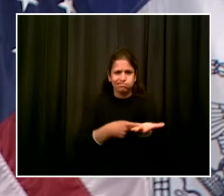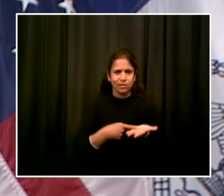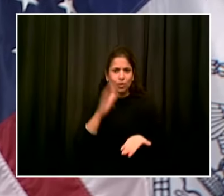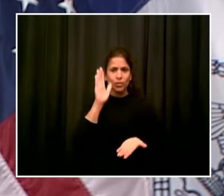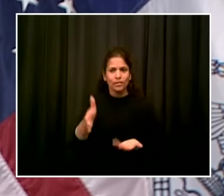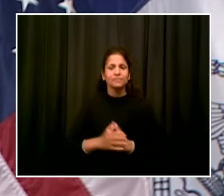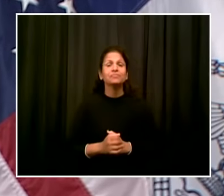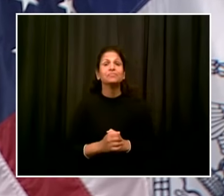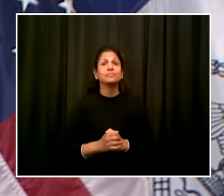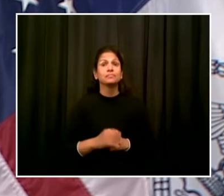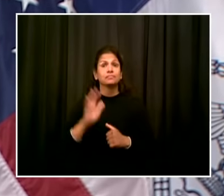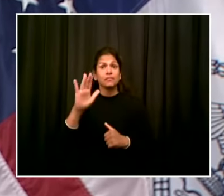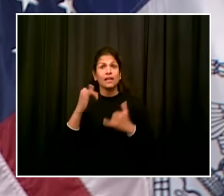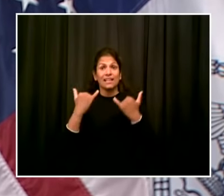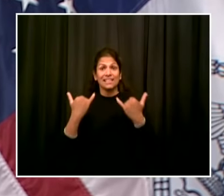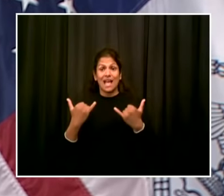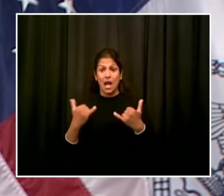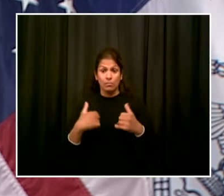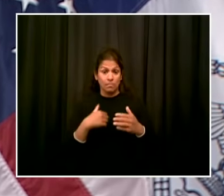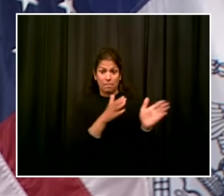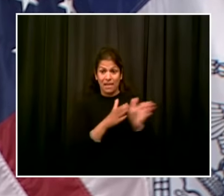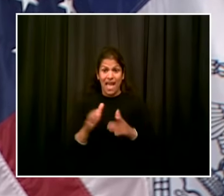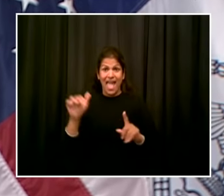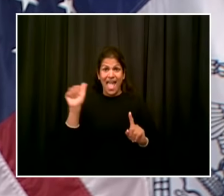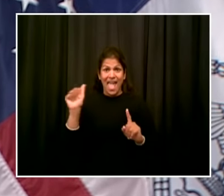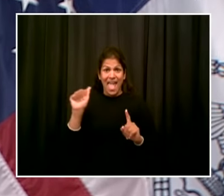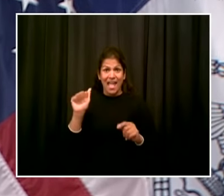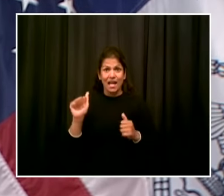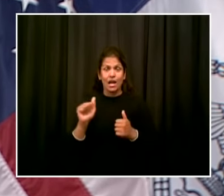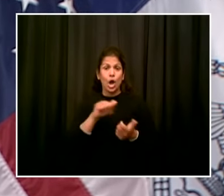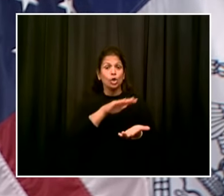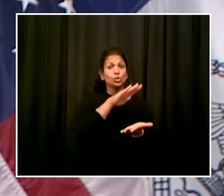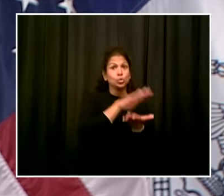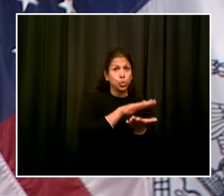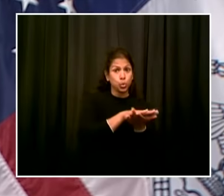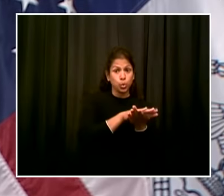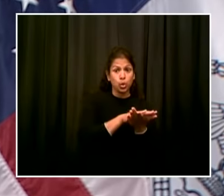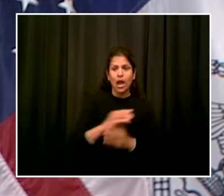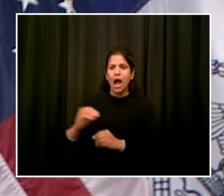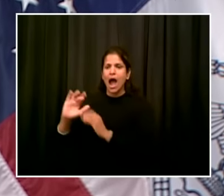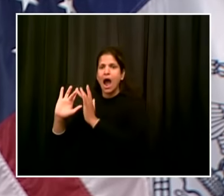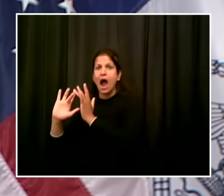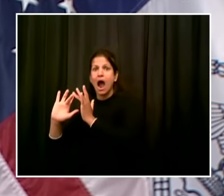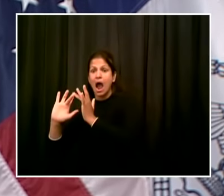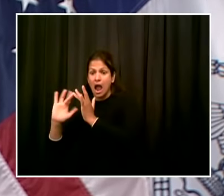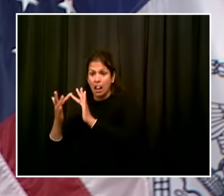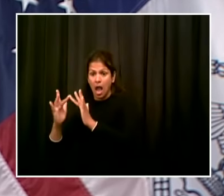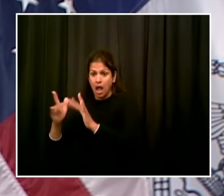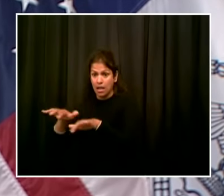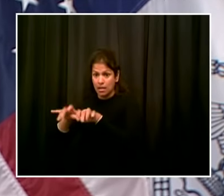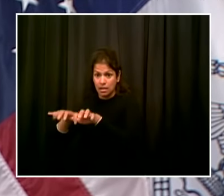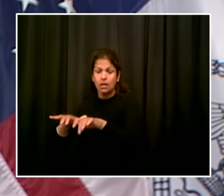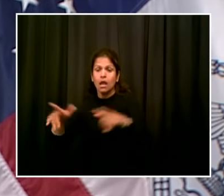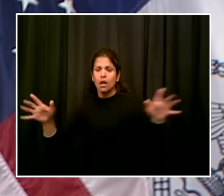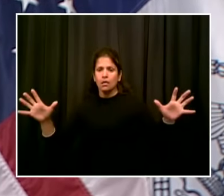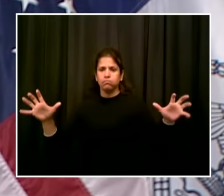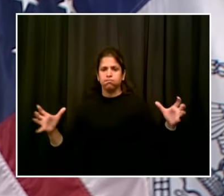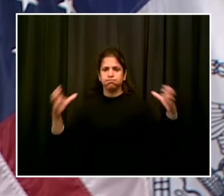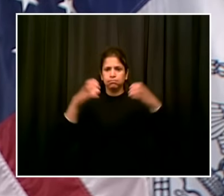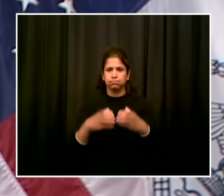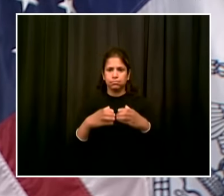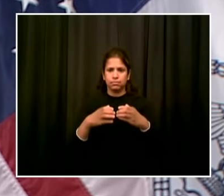My second question has to do with mask usage. The MTA today is stepping up a program to